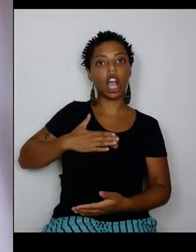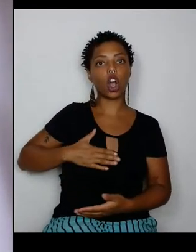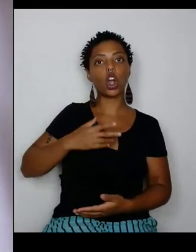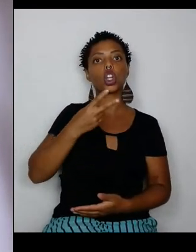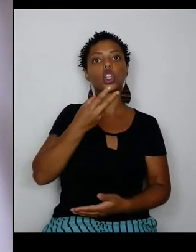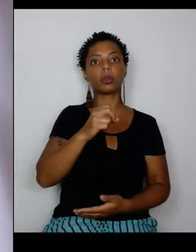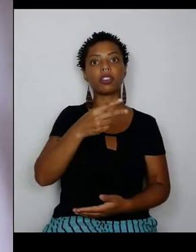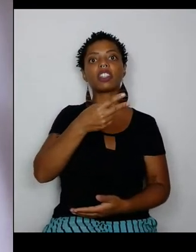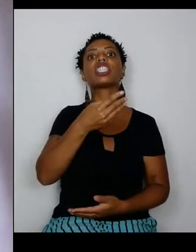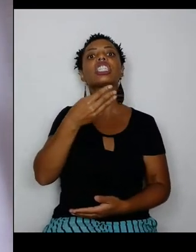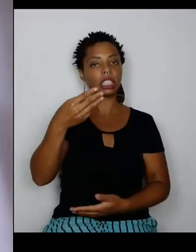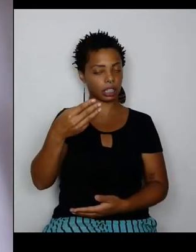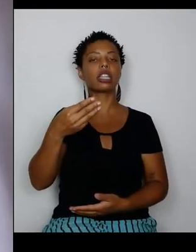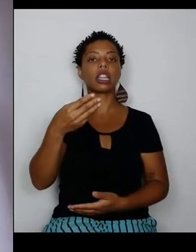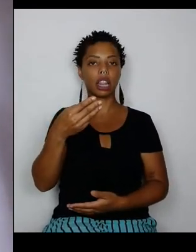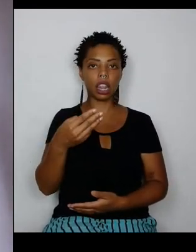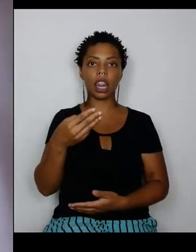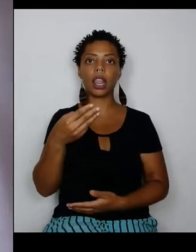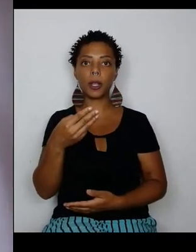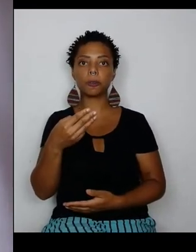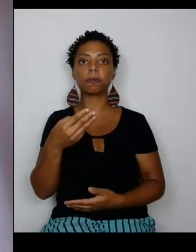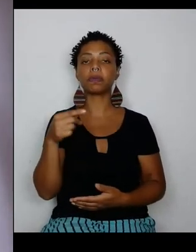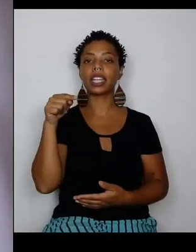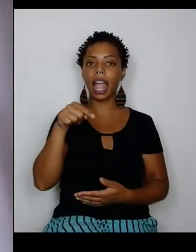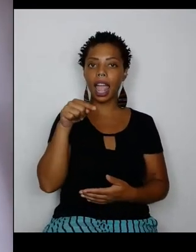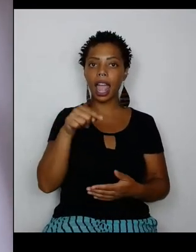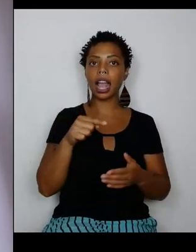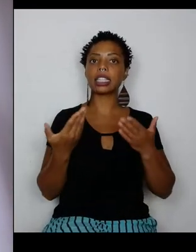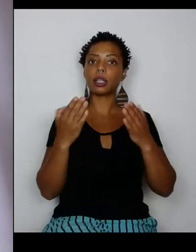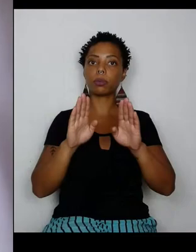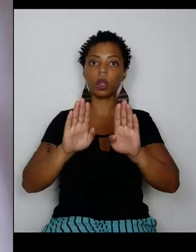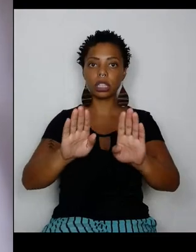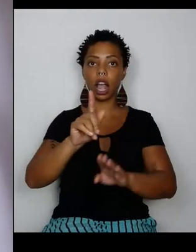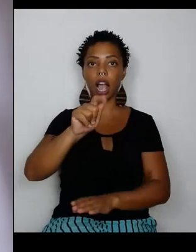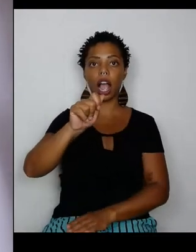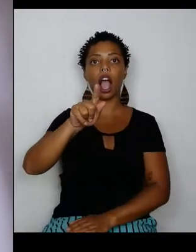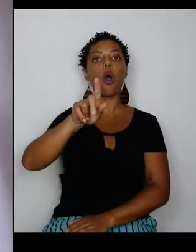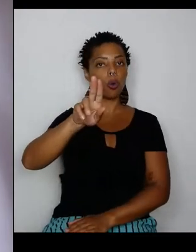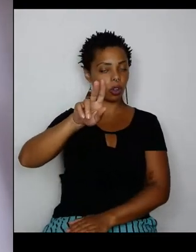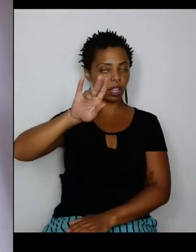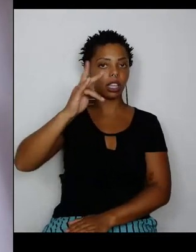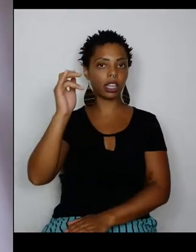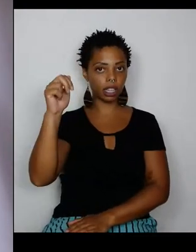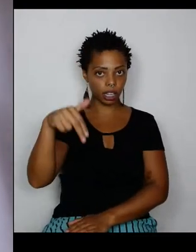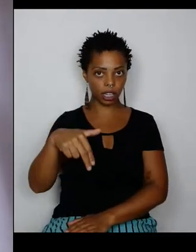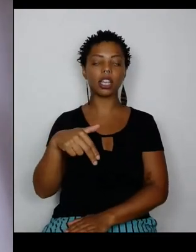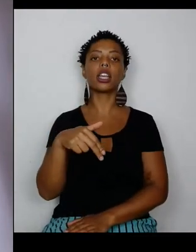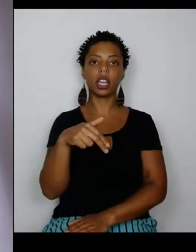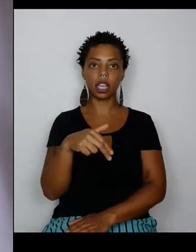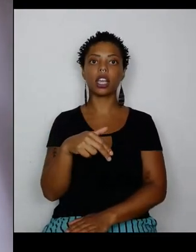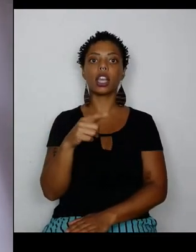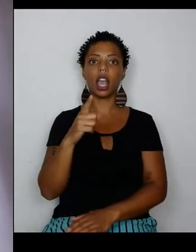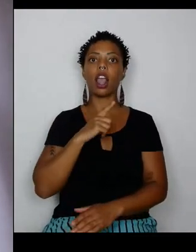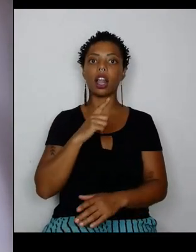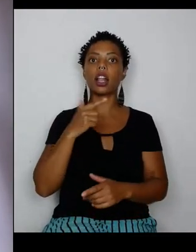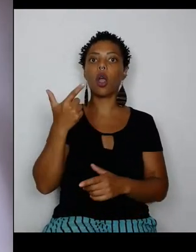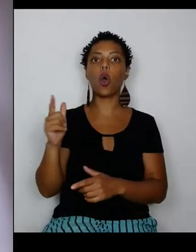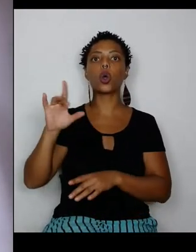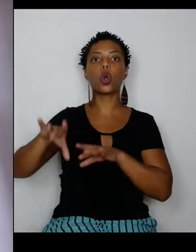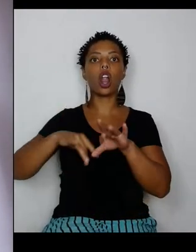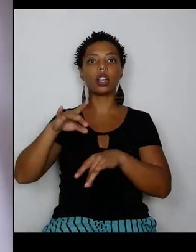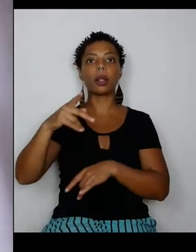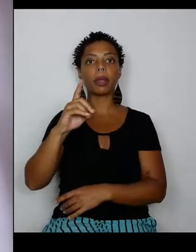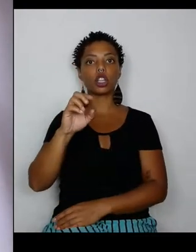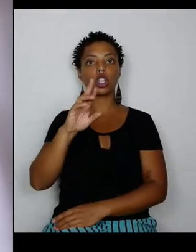exhibit should be there until august the 6th 2023. the exhibit go on the other end me is curated